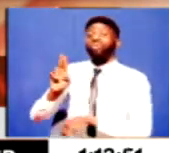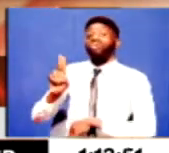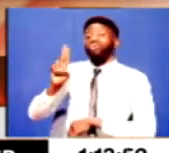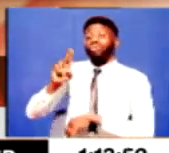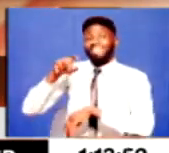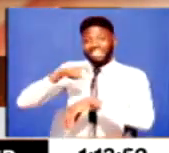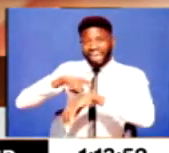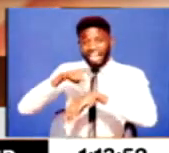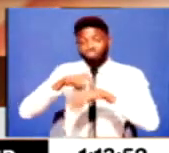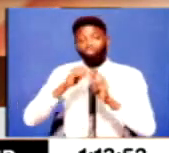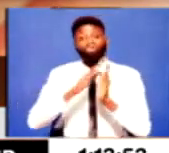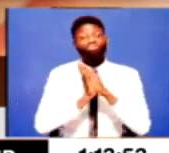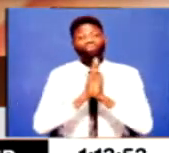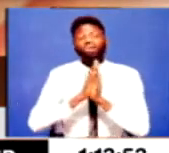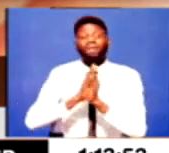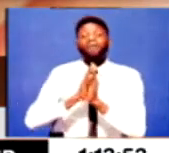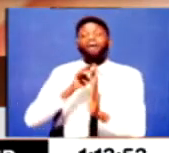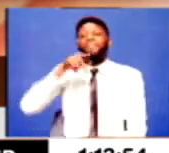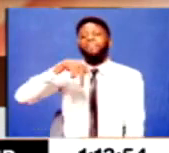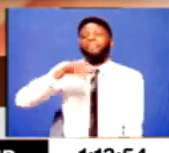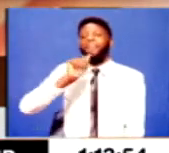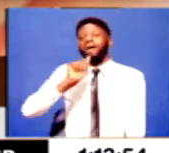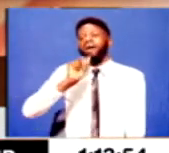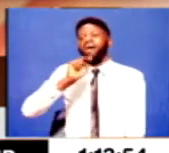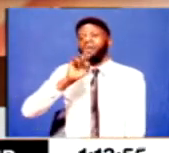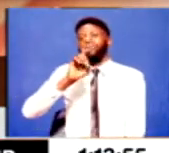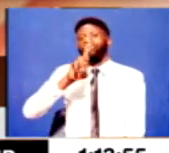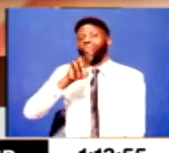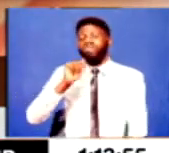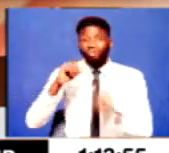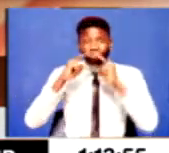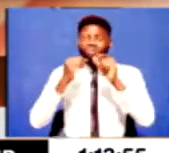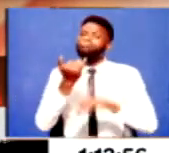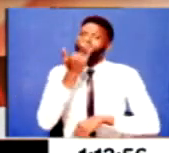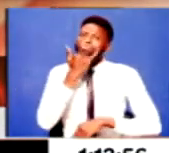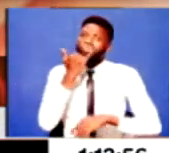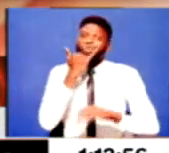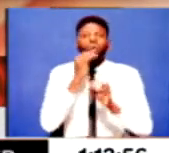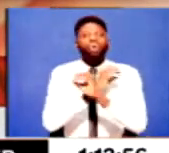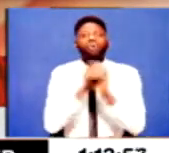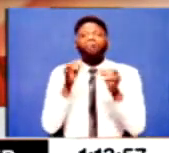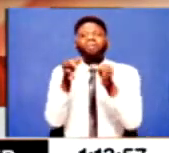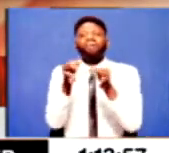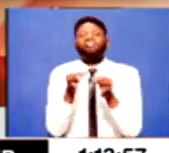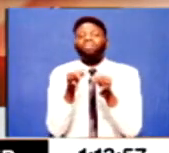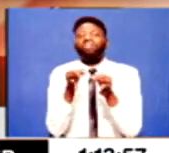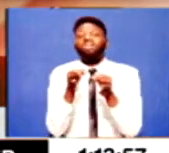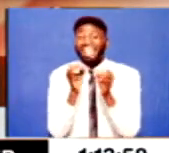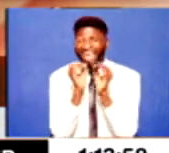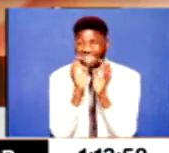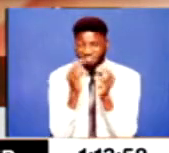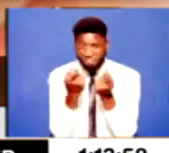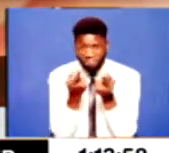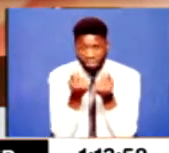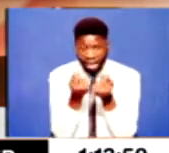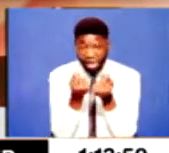saying there is no wrong in running for an account as long as the monies are not proceeds of crime.